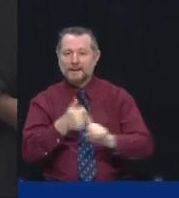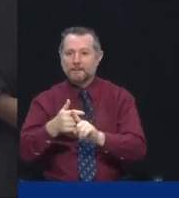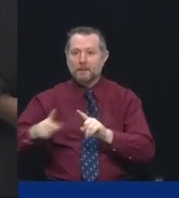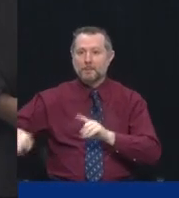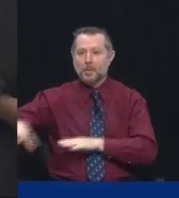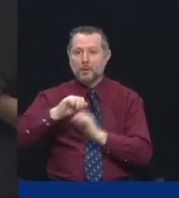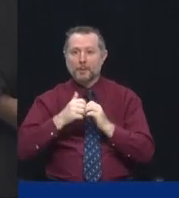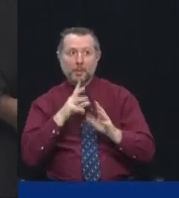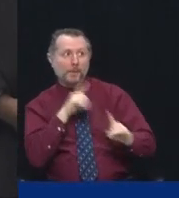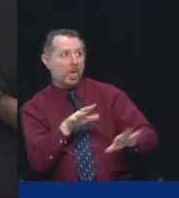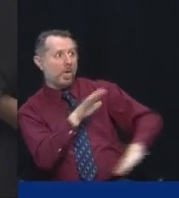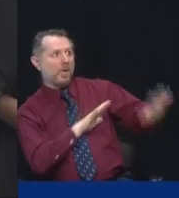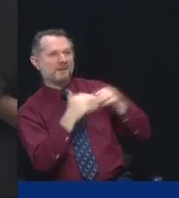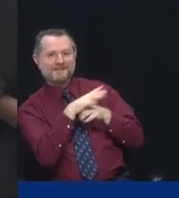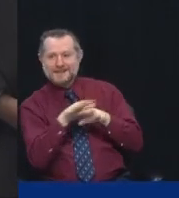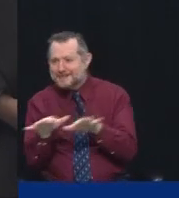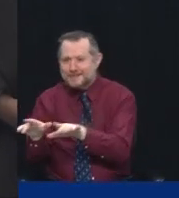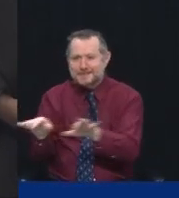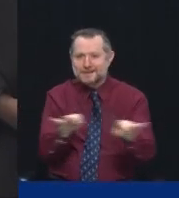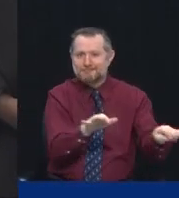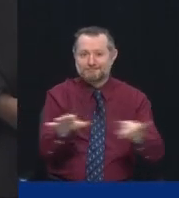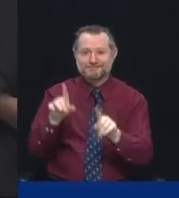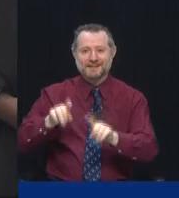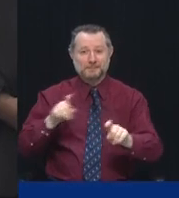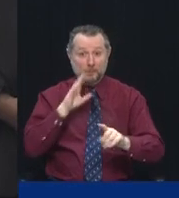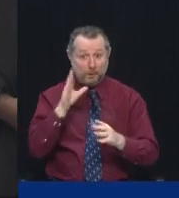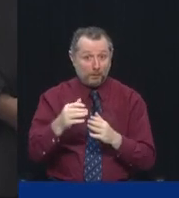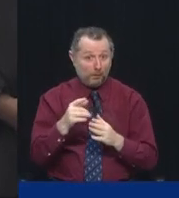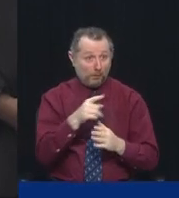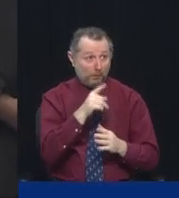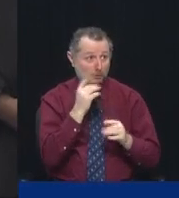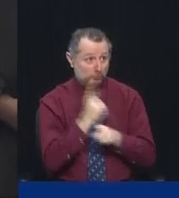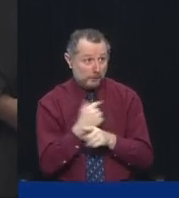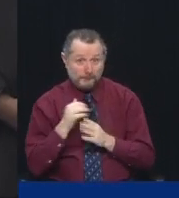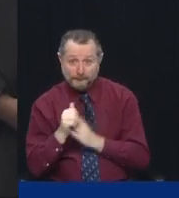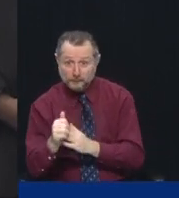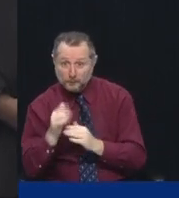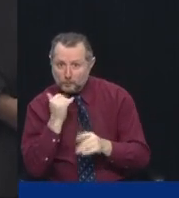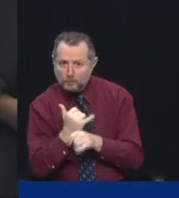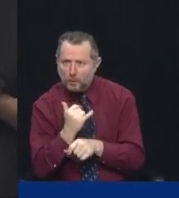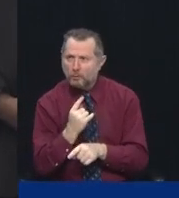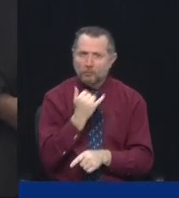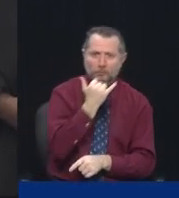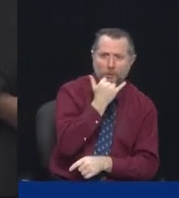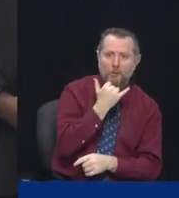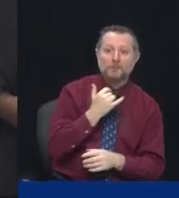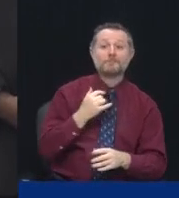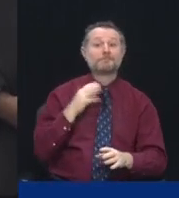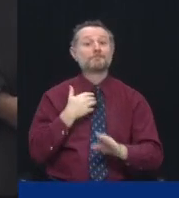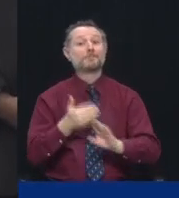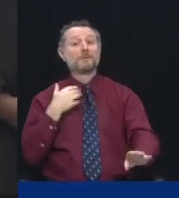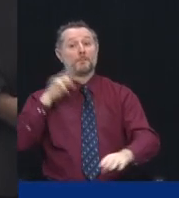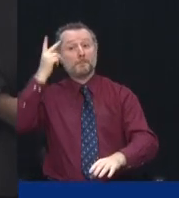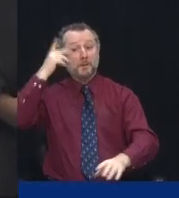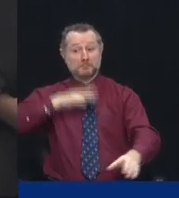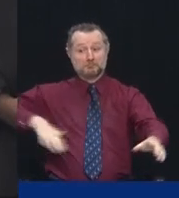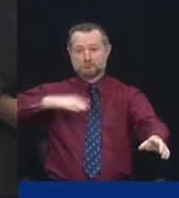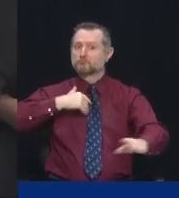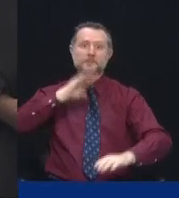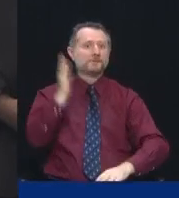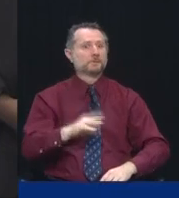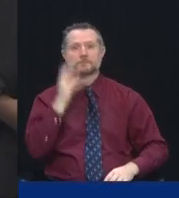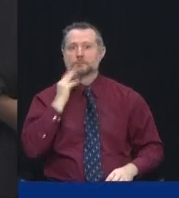test of leadership. No elected official had gone through this before. And you really get to